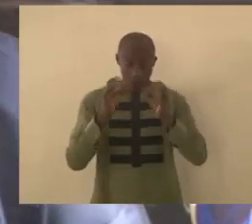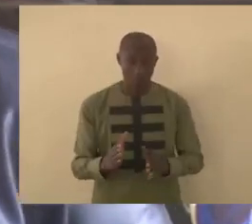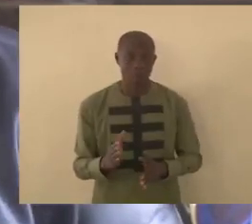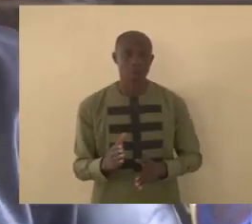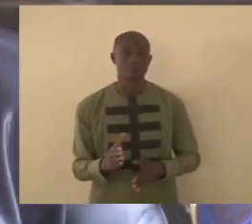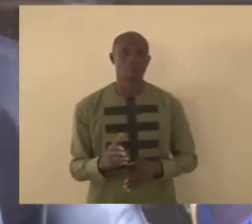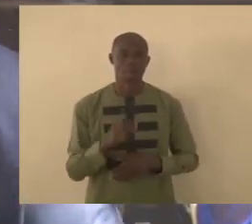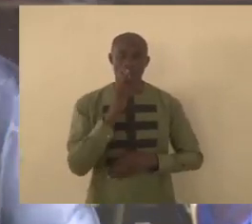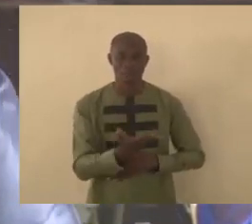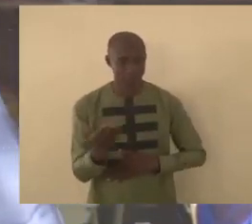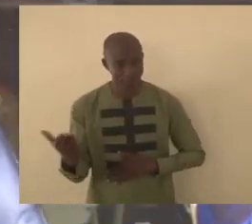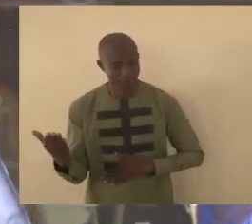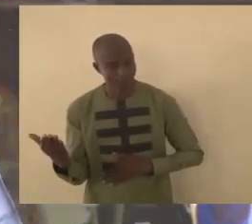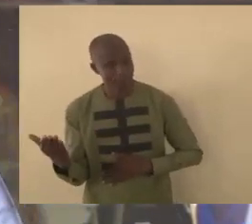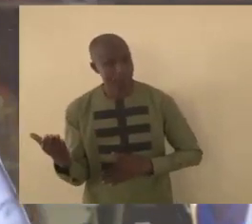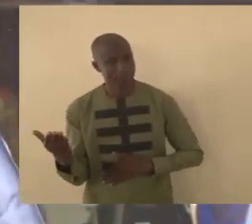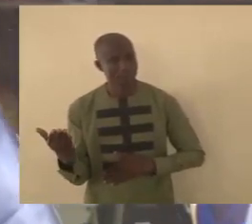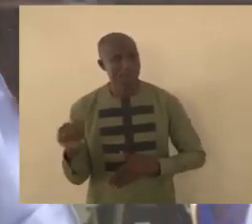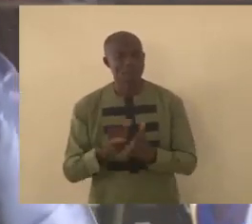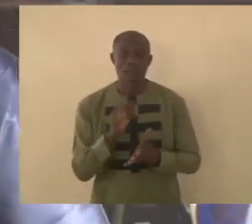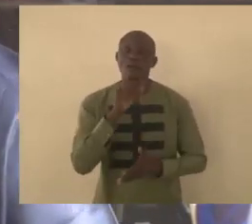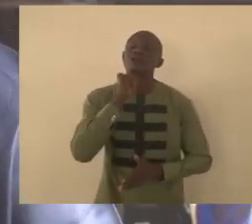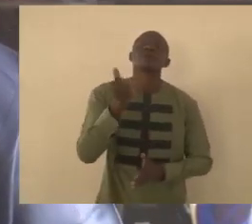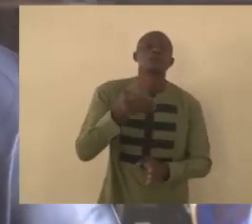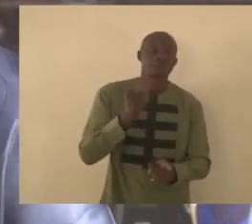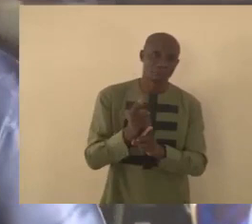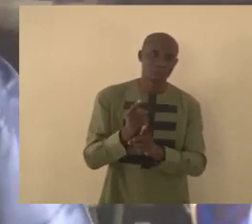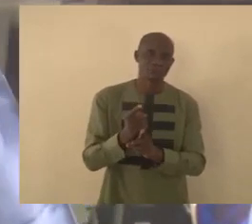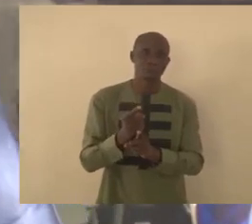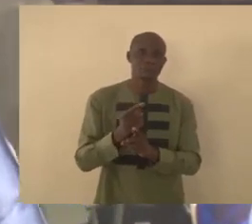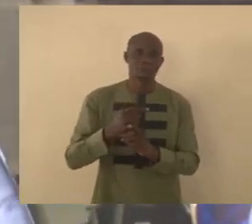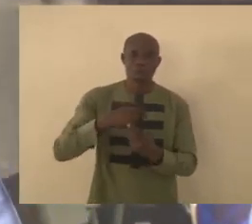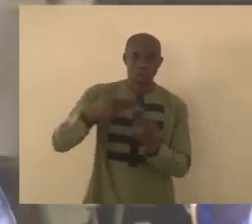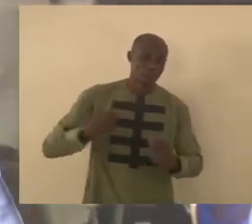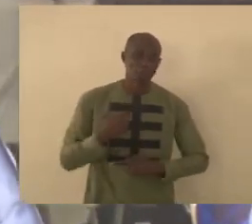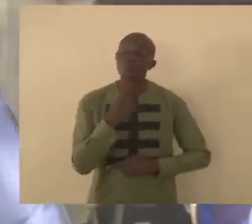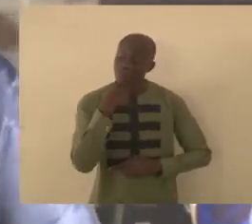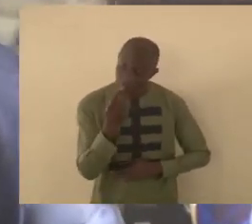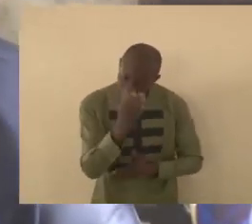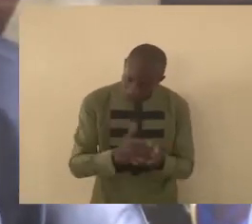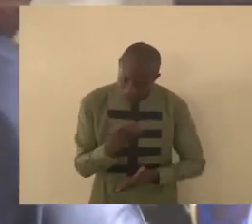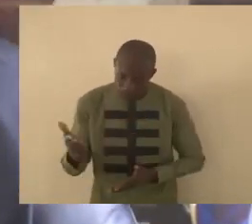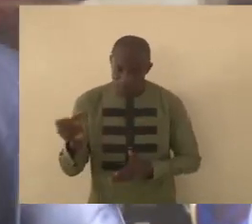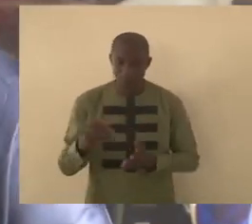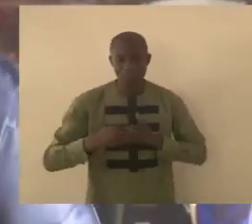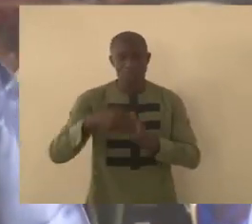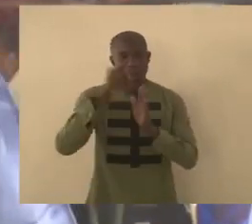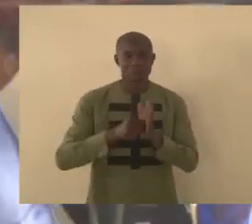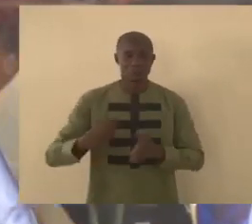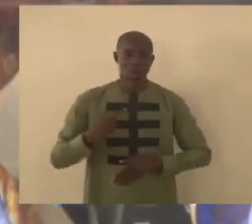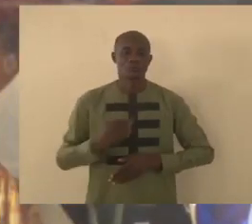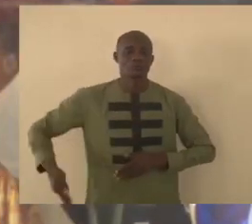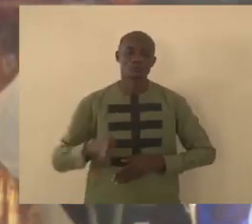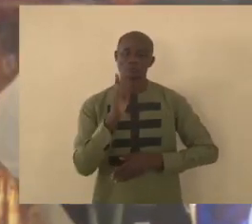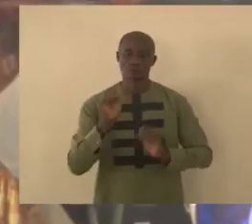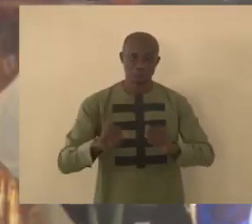scribes are the things that are not right. So when we now say something, leadership, you'll be